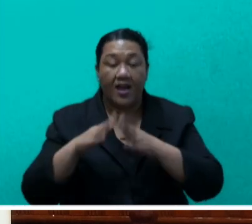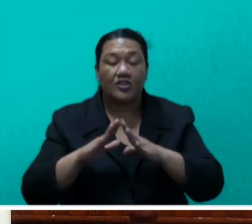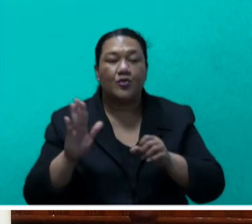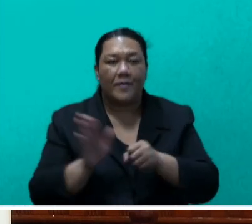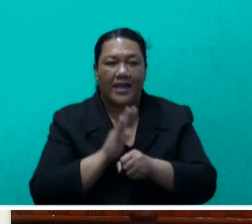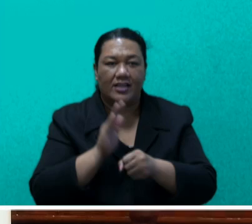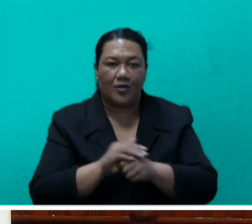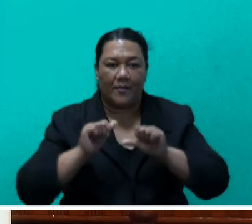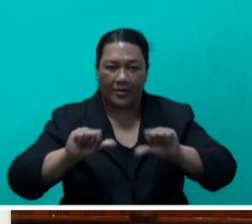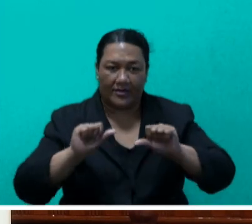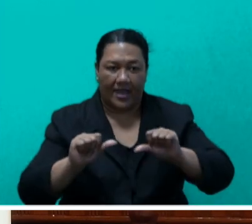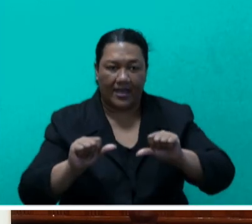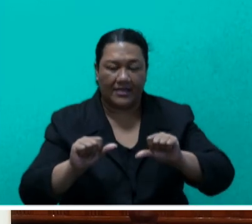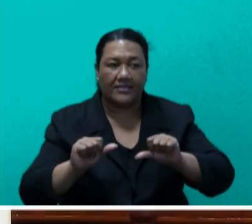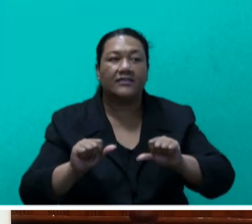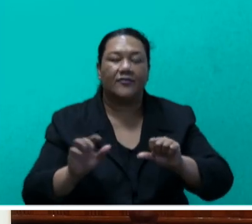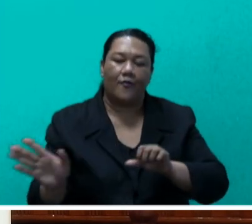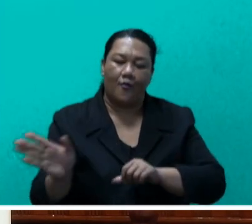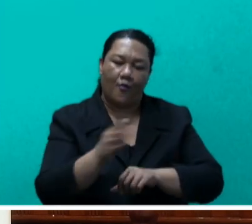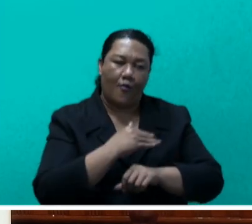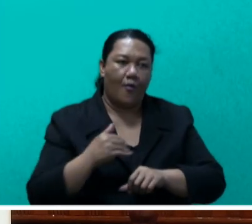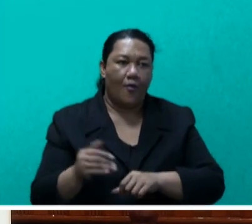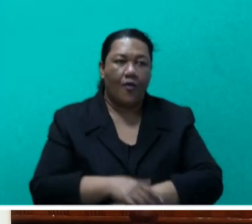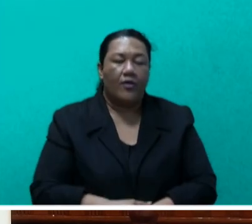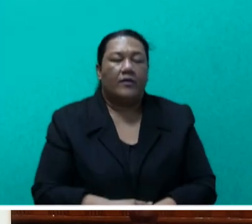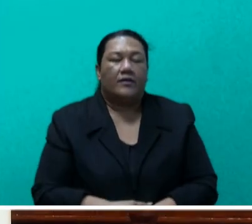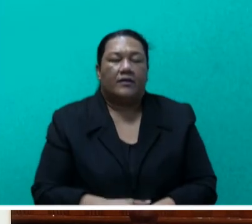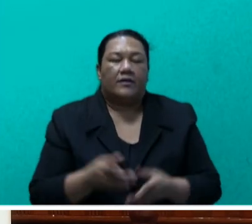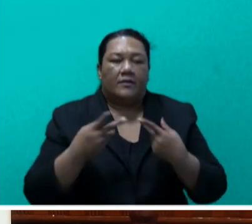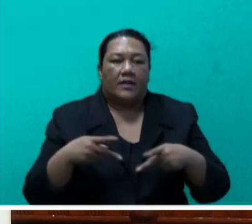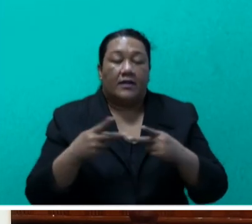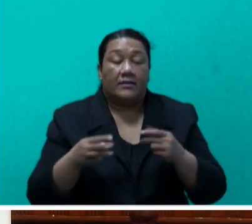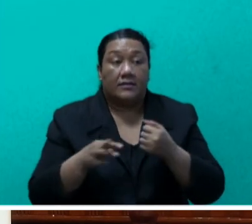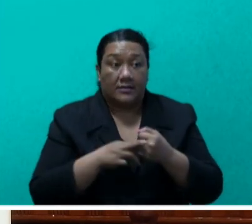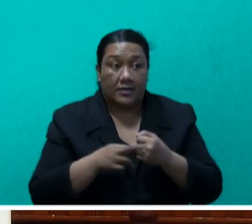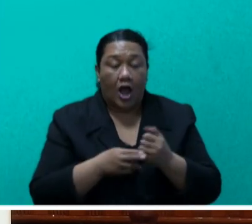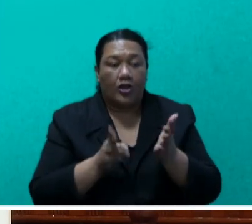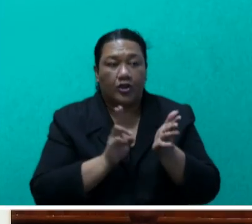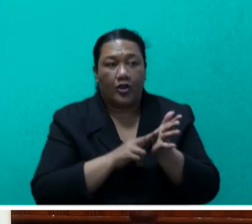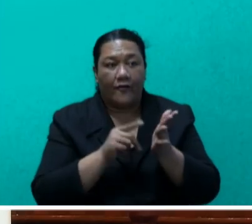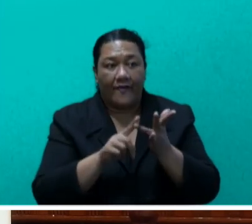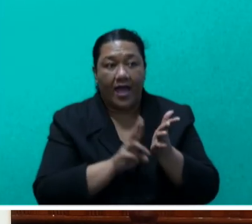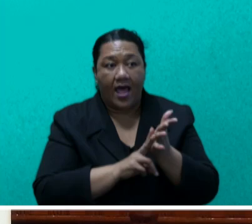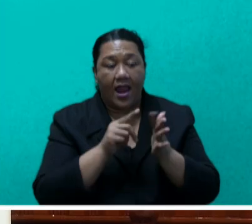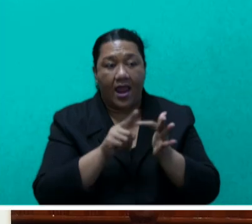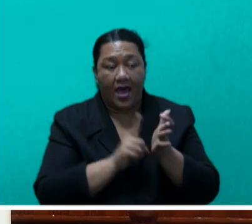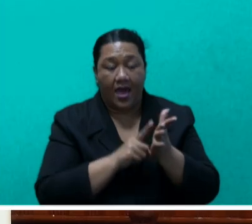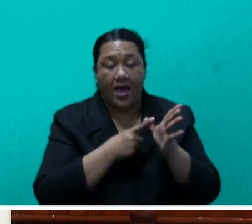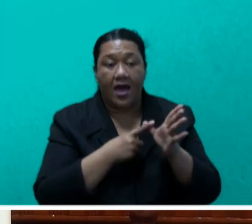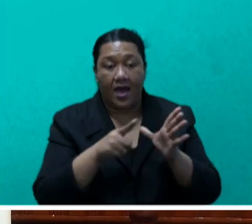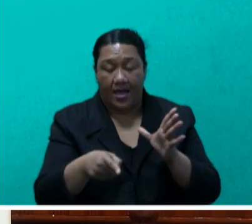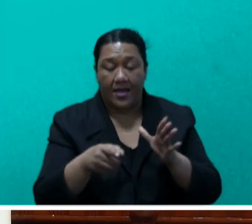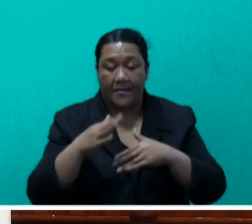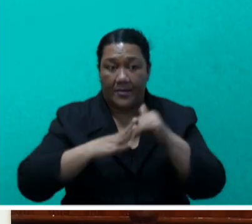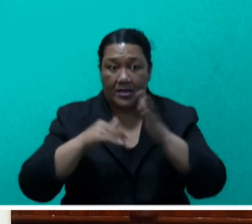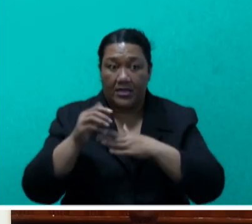security of its premises. The renovation of the Nawela Hostel building will be completed